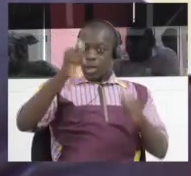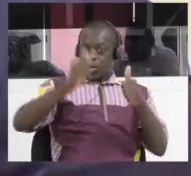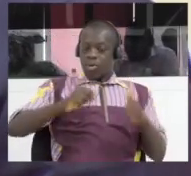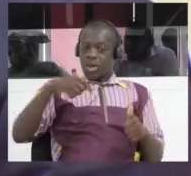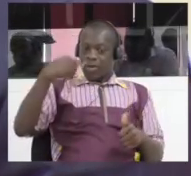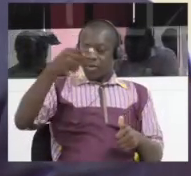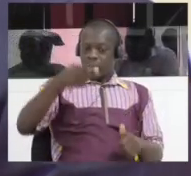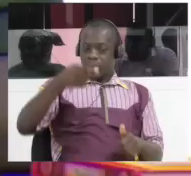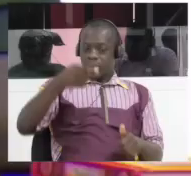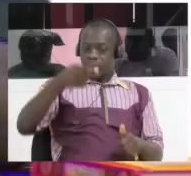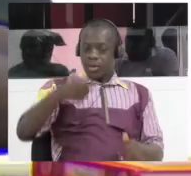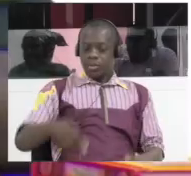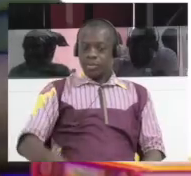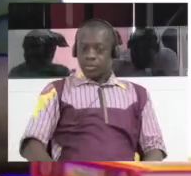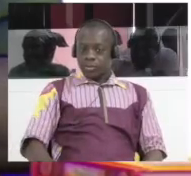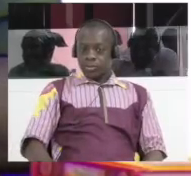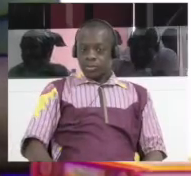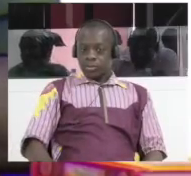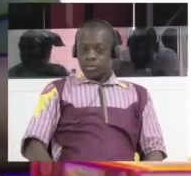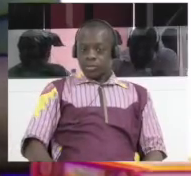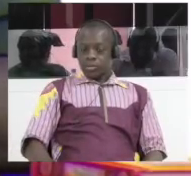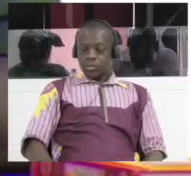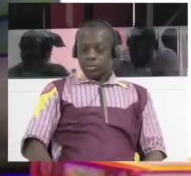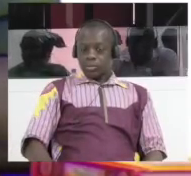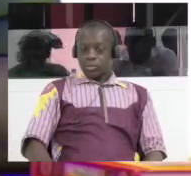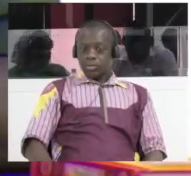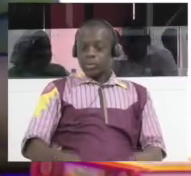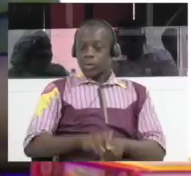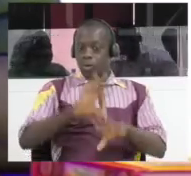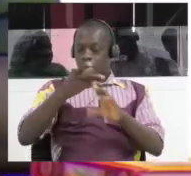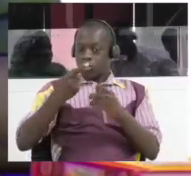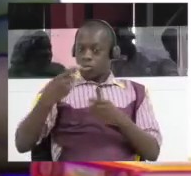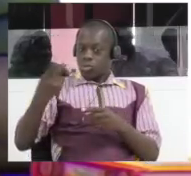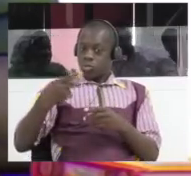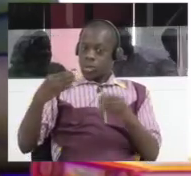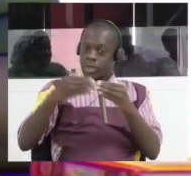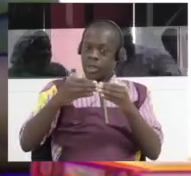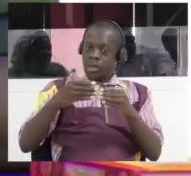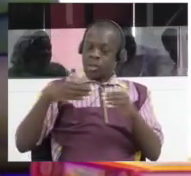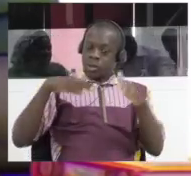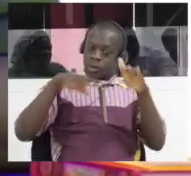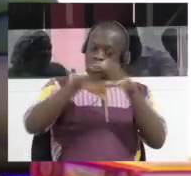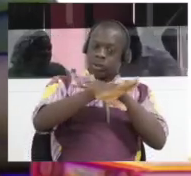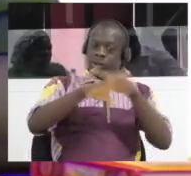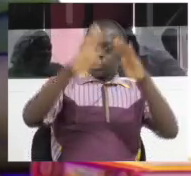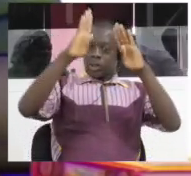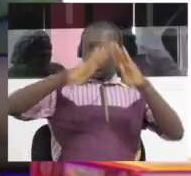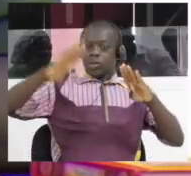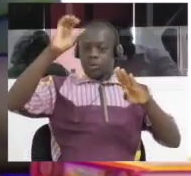What happened after that? Well, we went together to State House, to